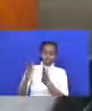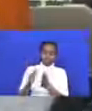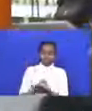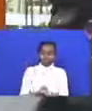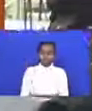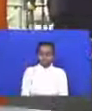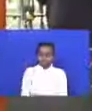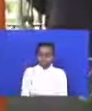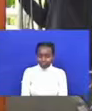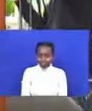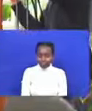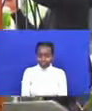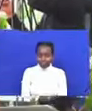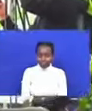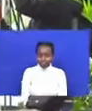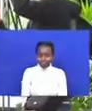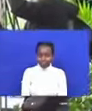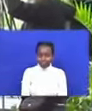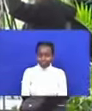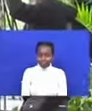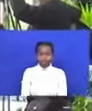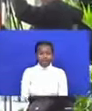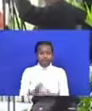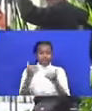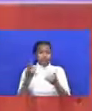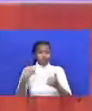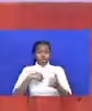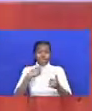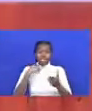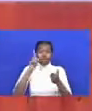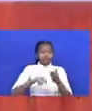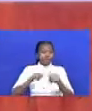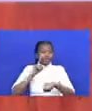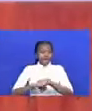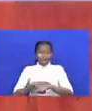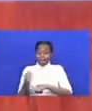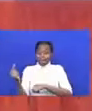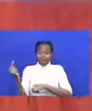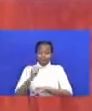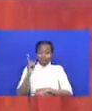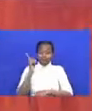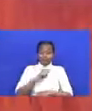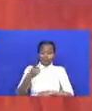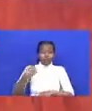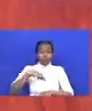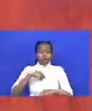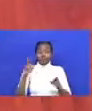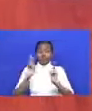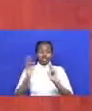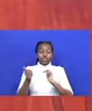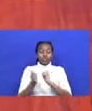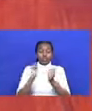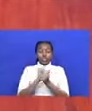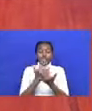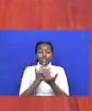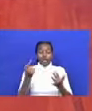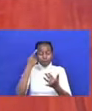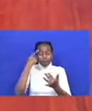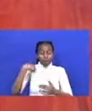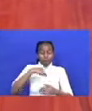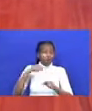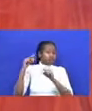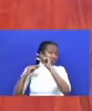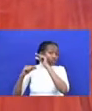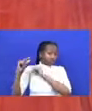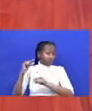We have to do this. We have to change things for our generation. This is the dawn of a new